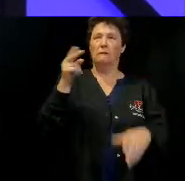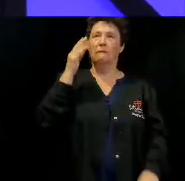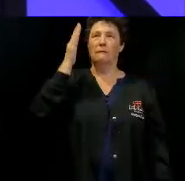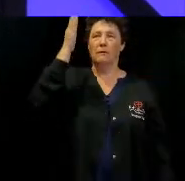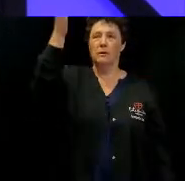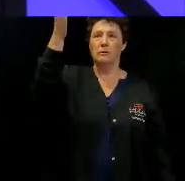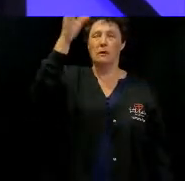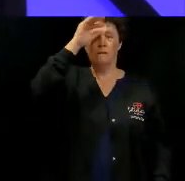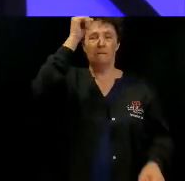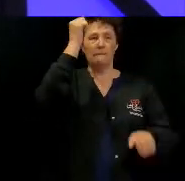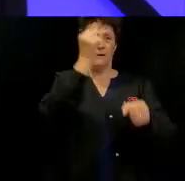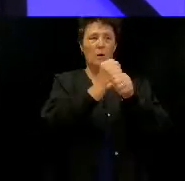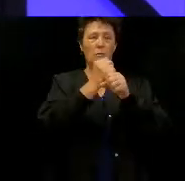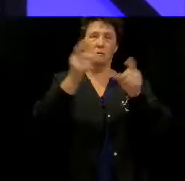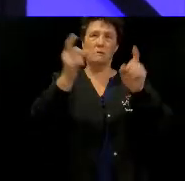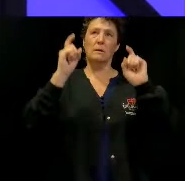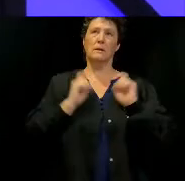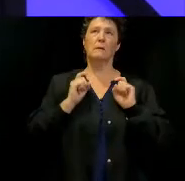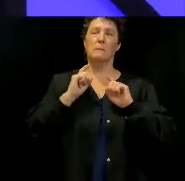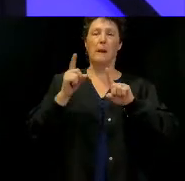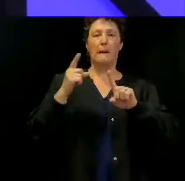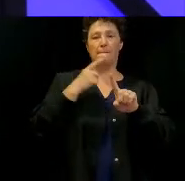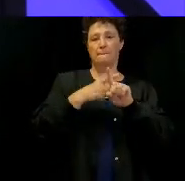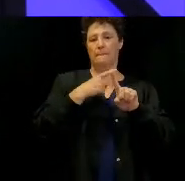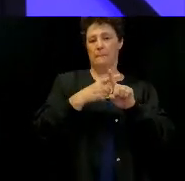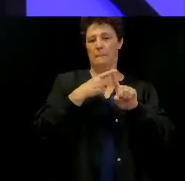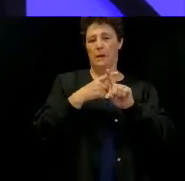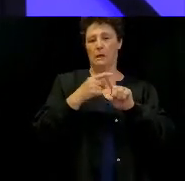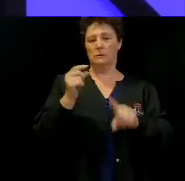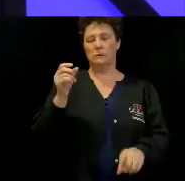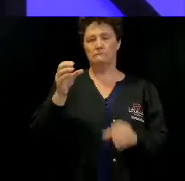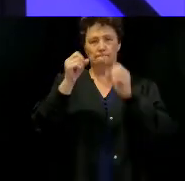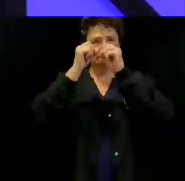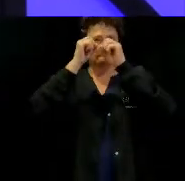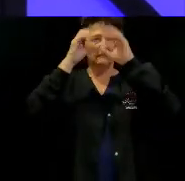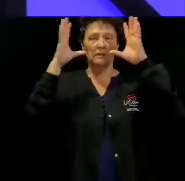Faith always gives us a positive view of the future.